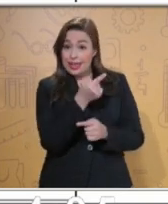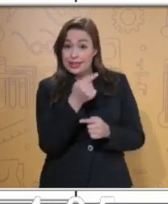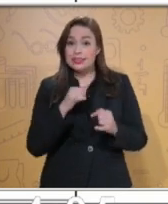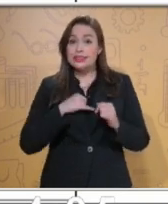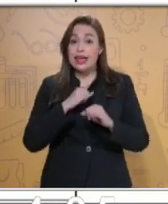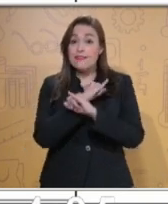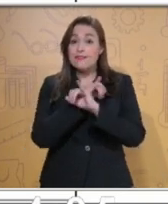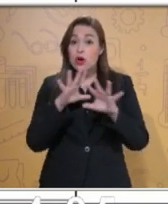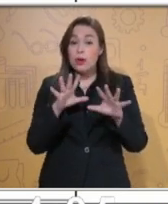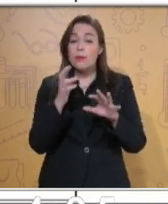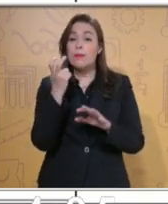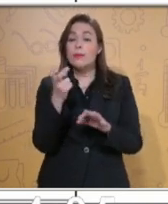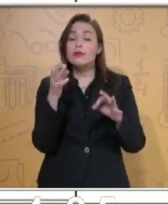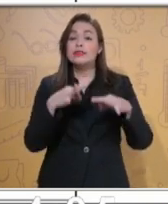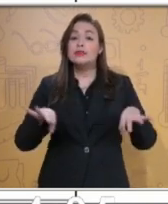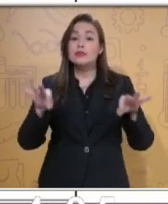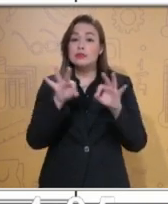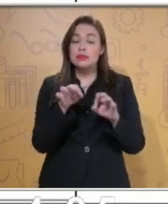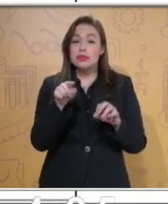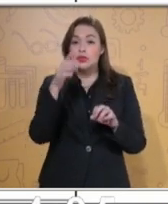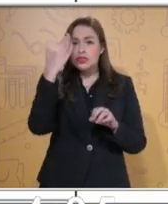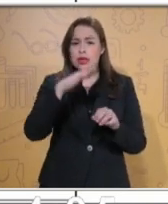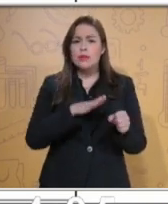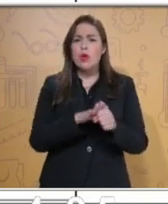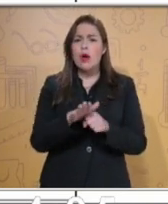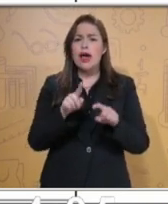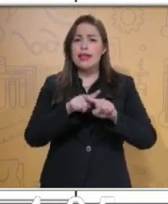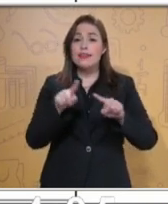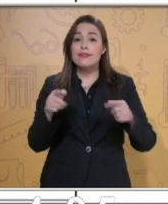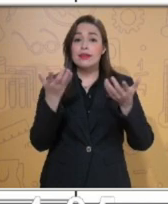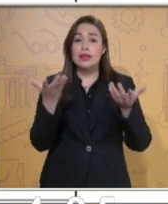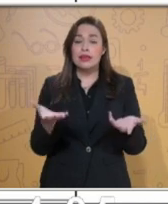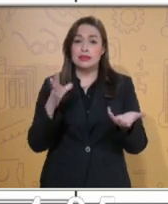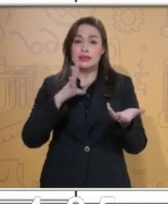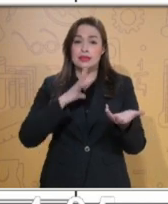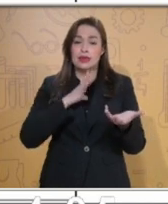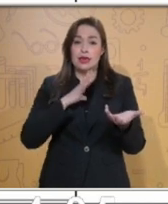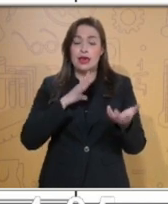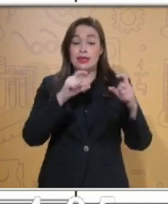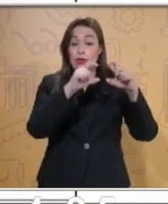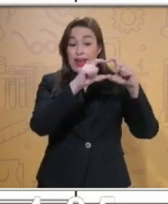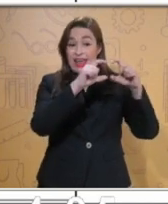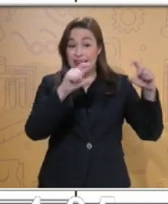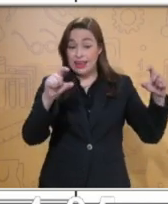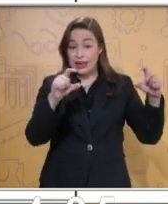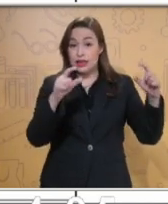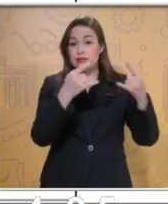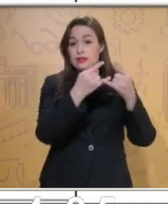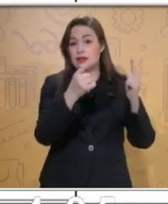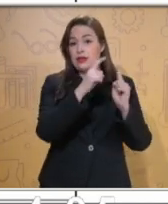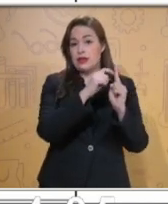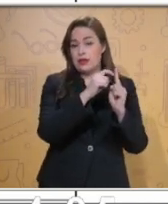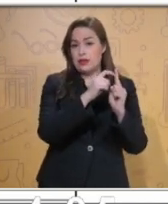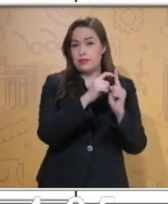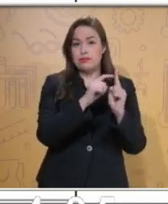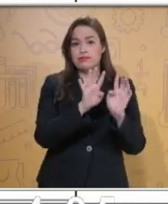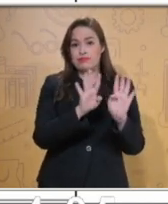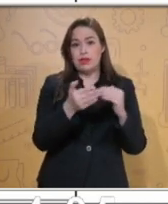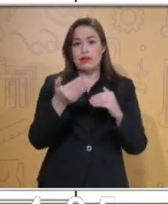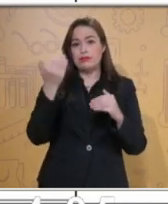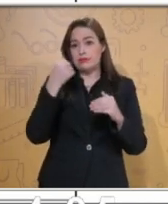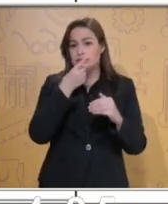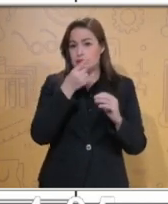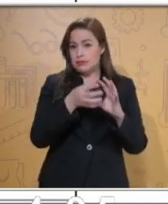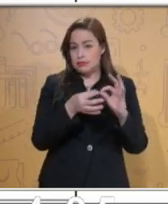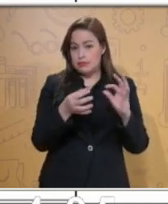important to understand the differences between the kind of comic strips, like I said, a comic